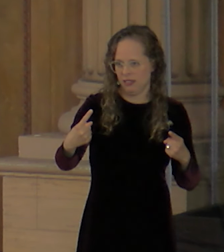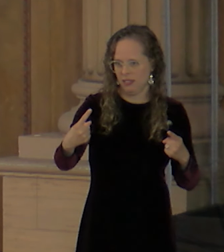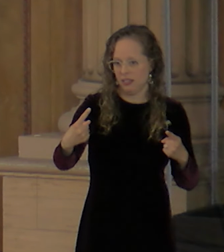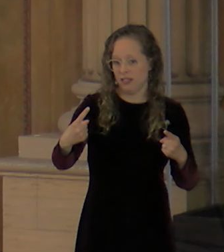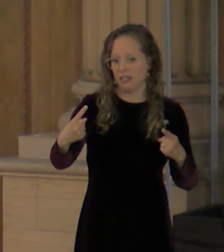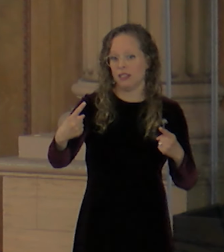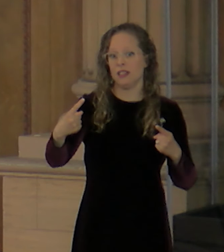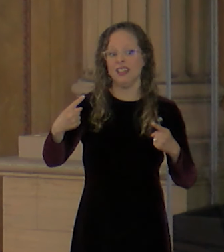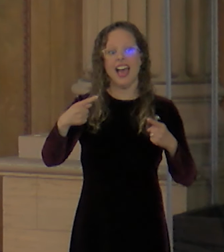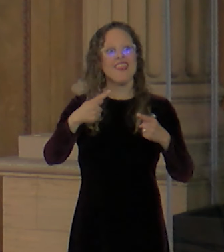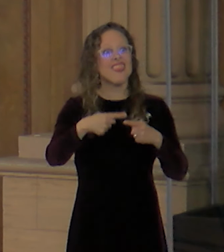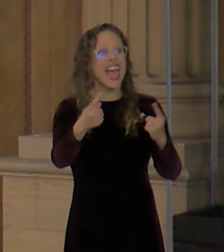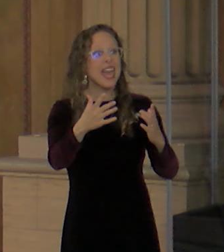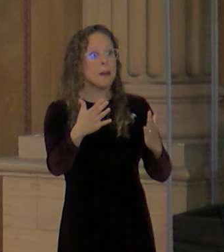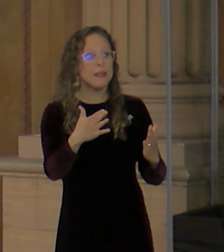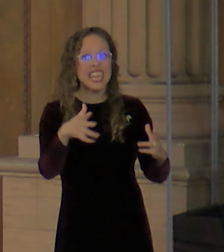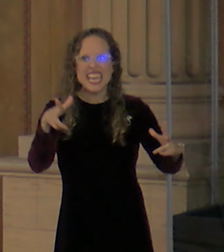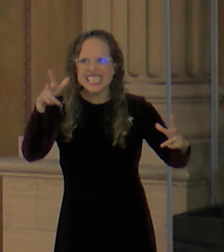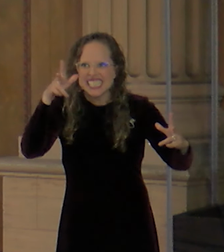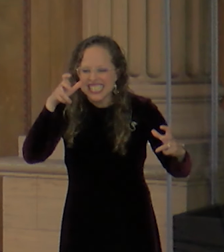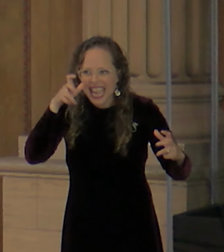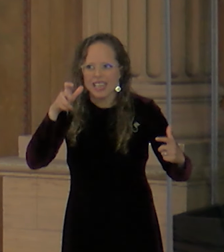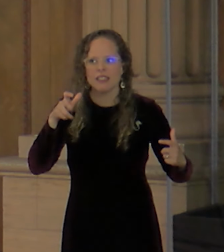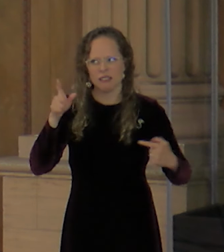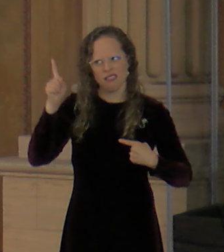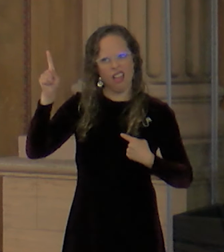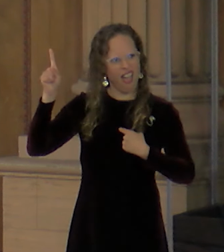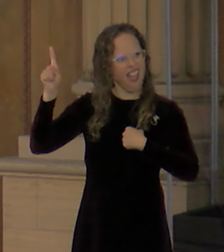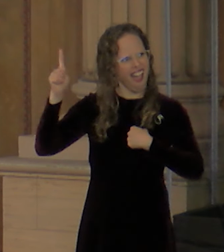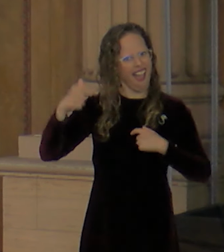The chaos monster is Satan, and I've got this.